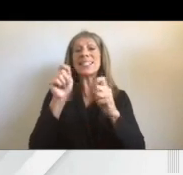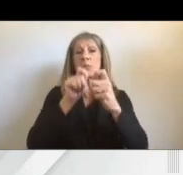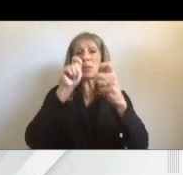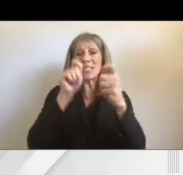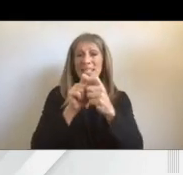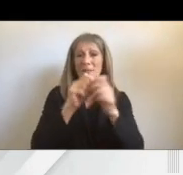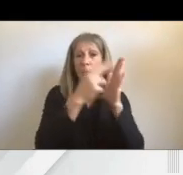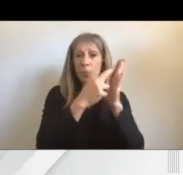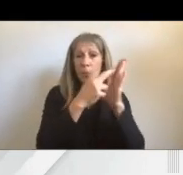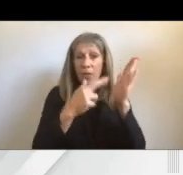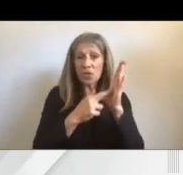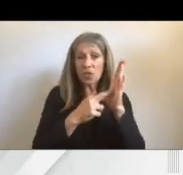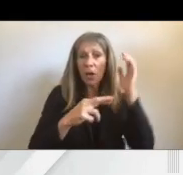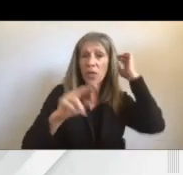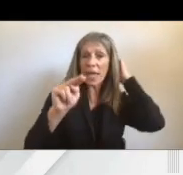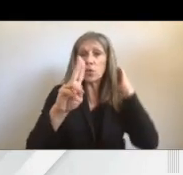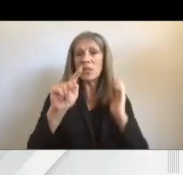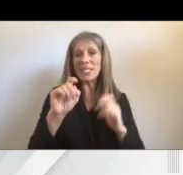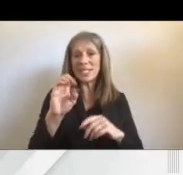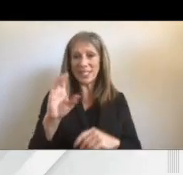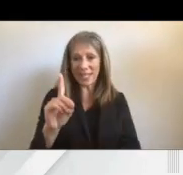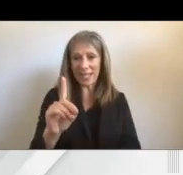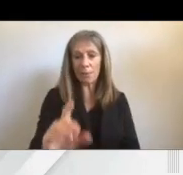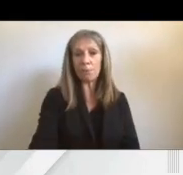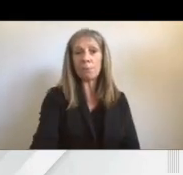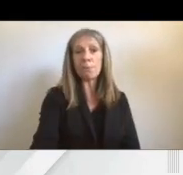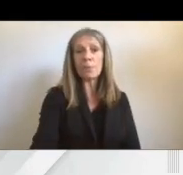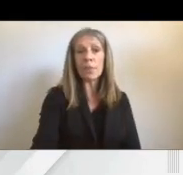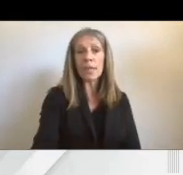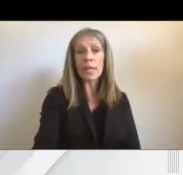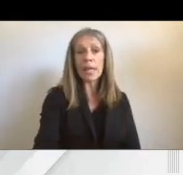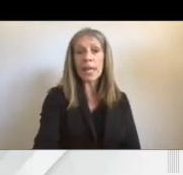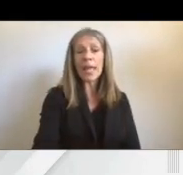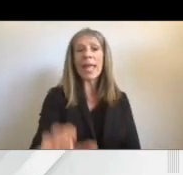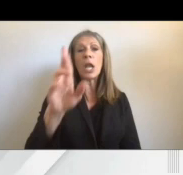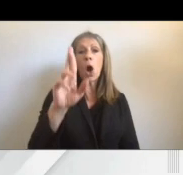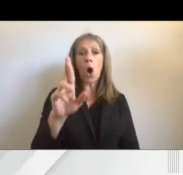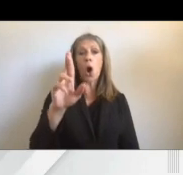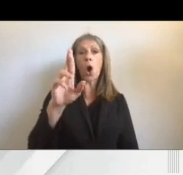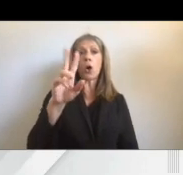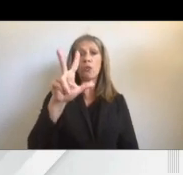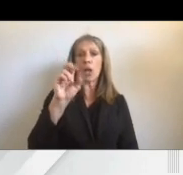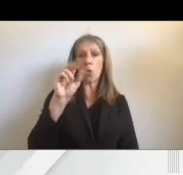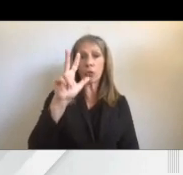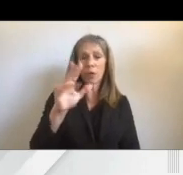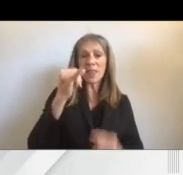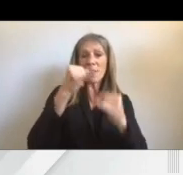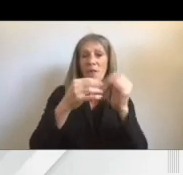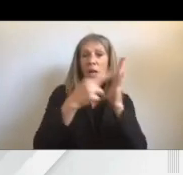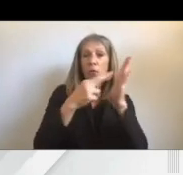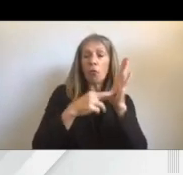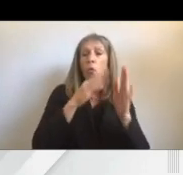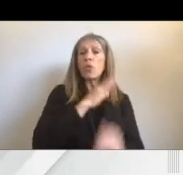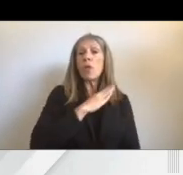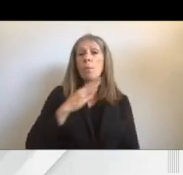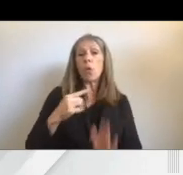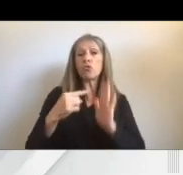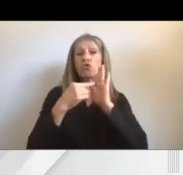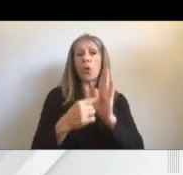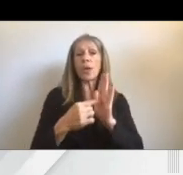provisions of the MUTCD. In provision R303 of the final rule, the board has specified the